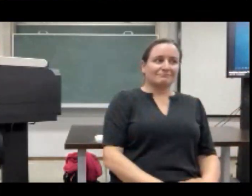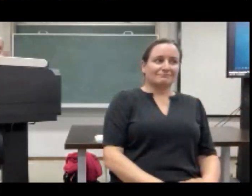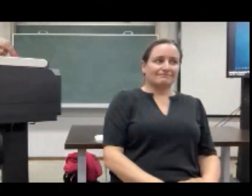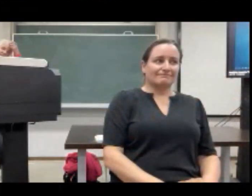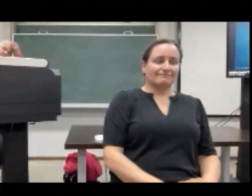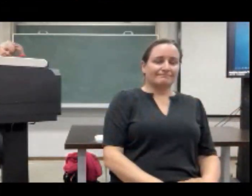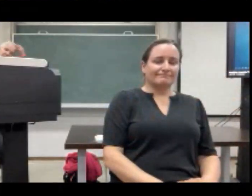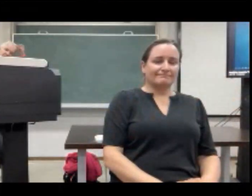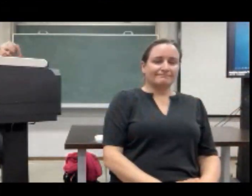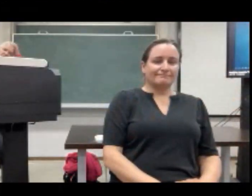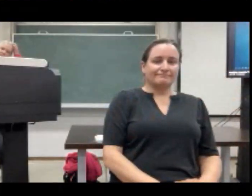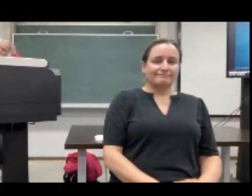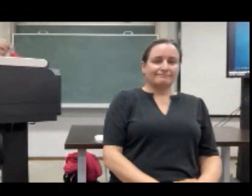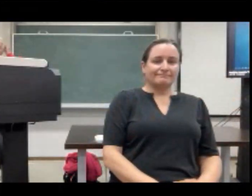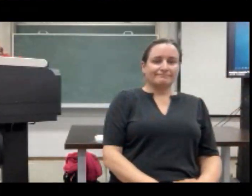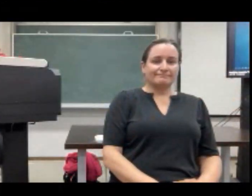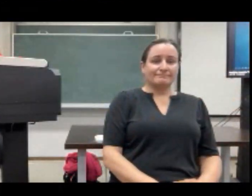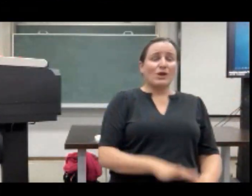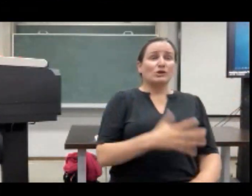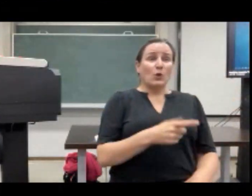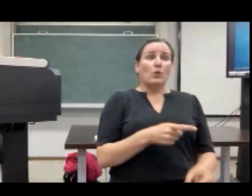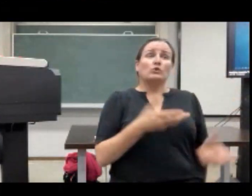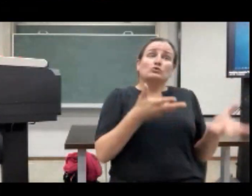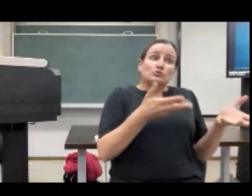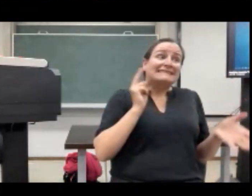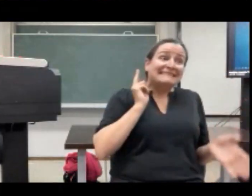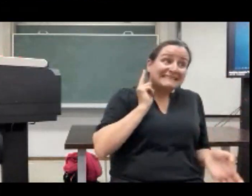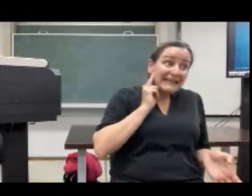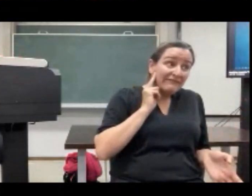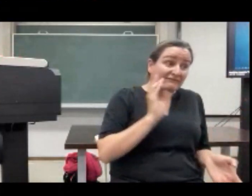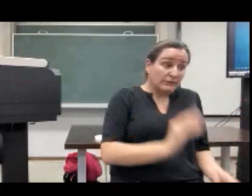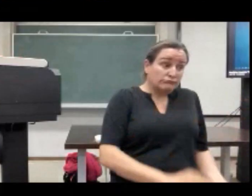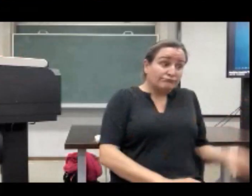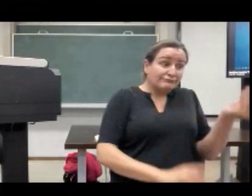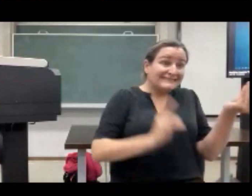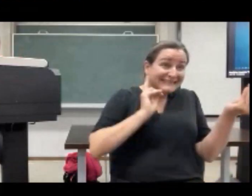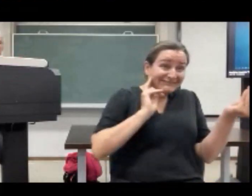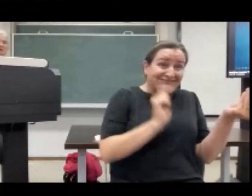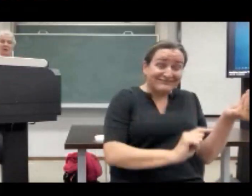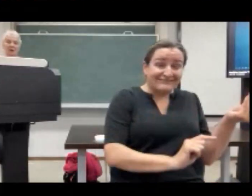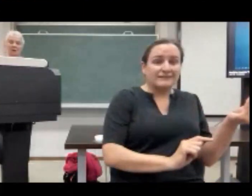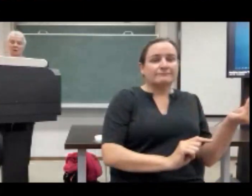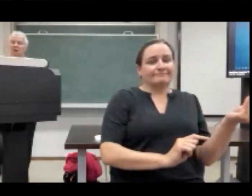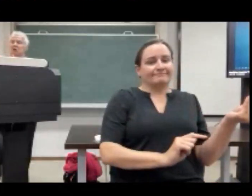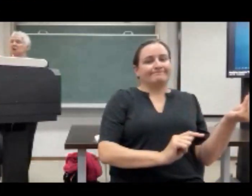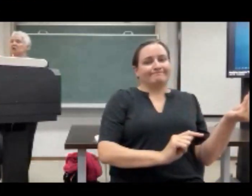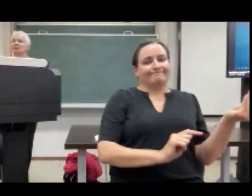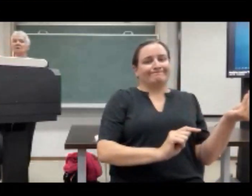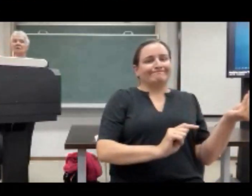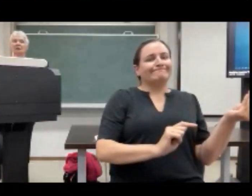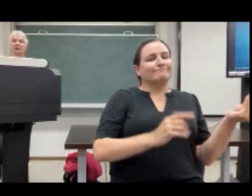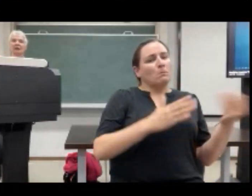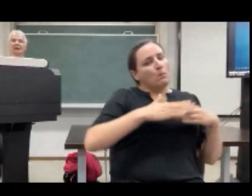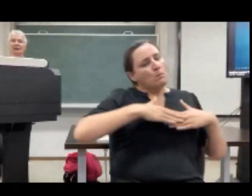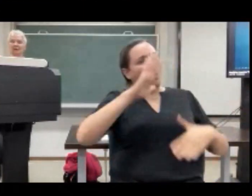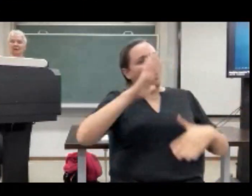Okay, in prelingually deaf individuals, the trauma symptoms are stronger. So there's